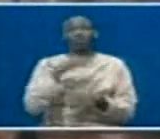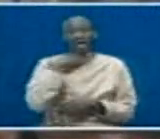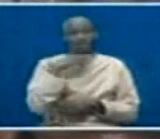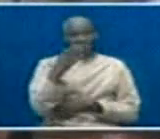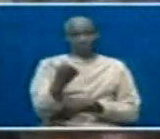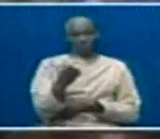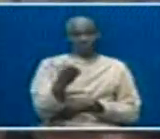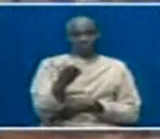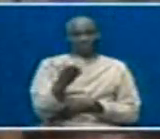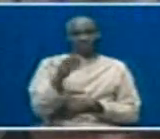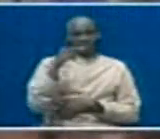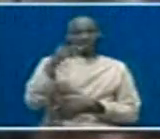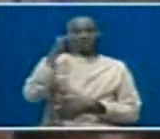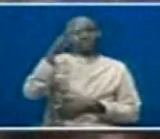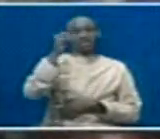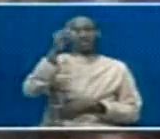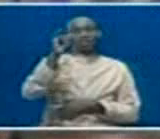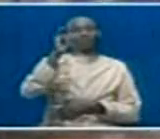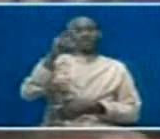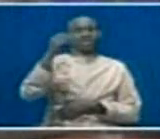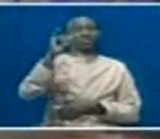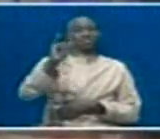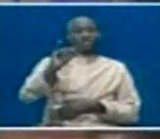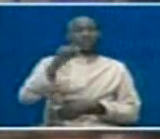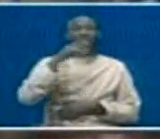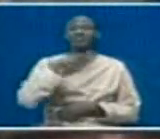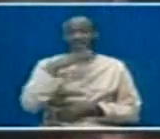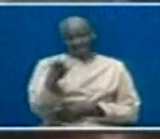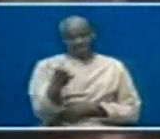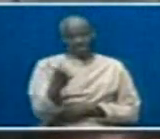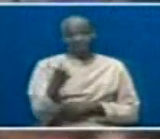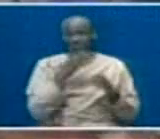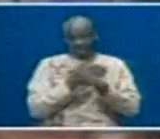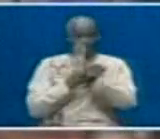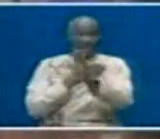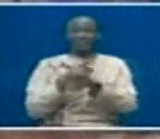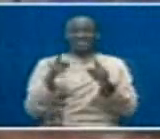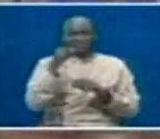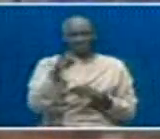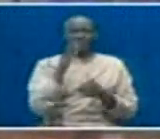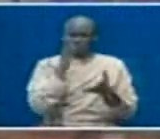Kim. Kimwinyi. We used to call him Sharif Kimwinyi. He died, but he was really...